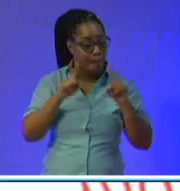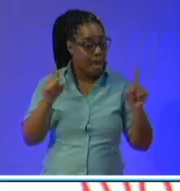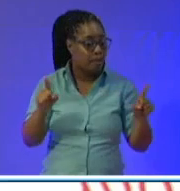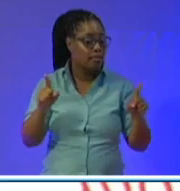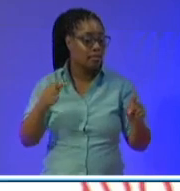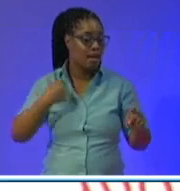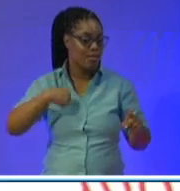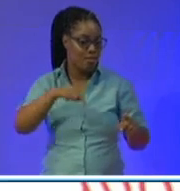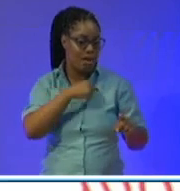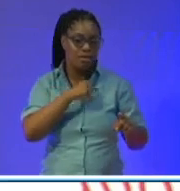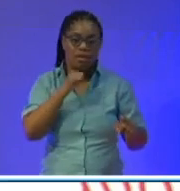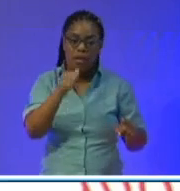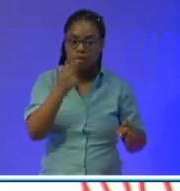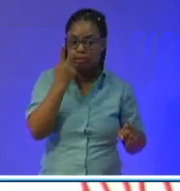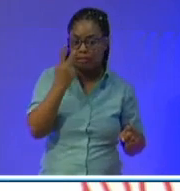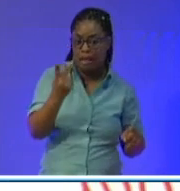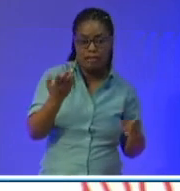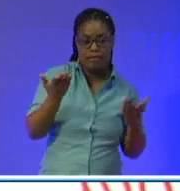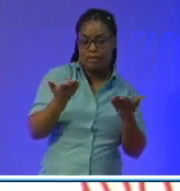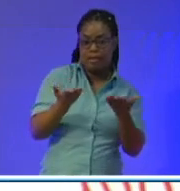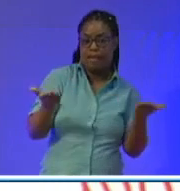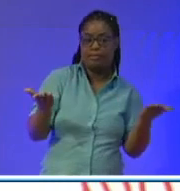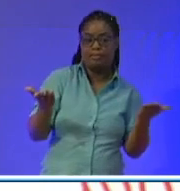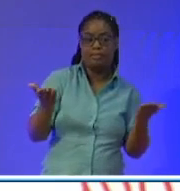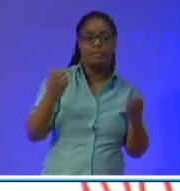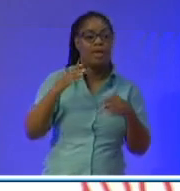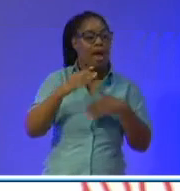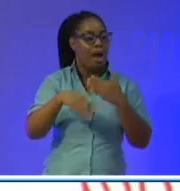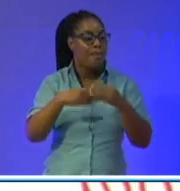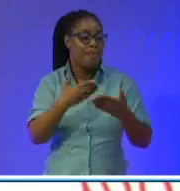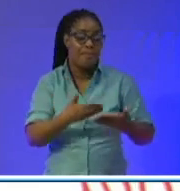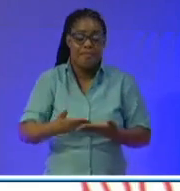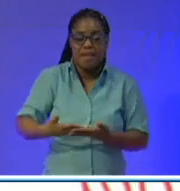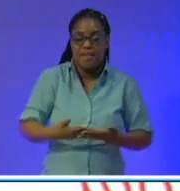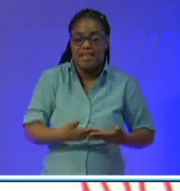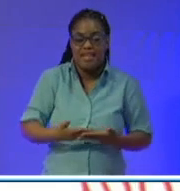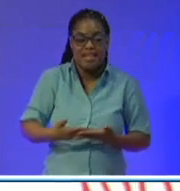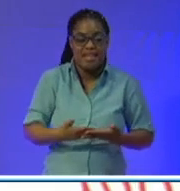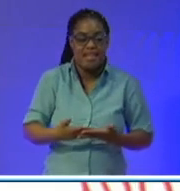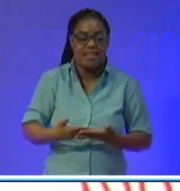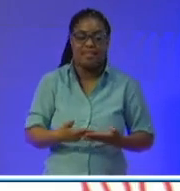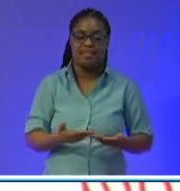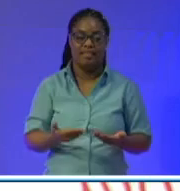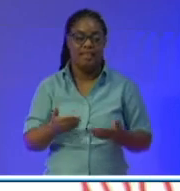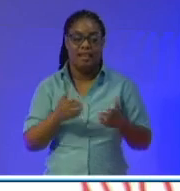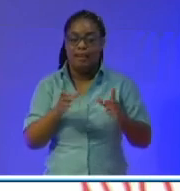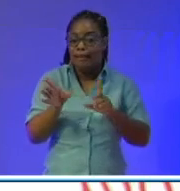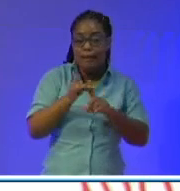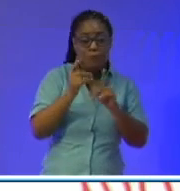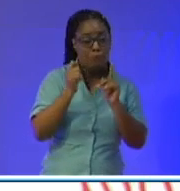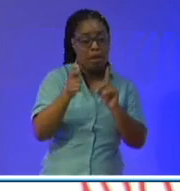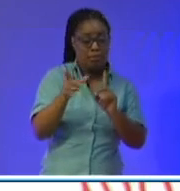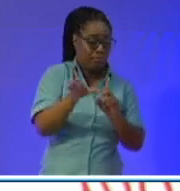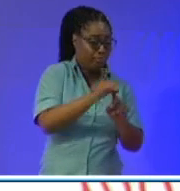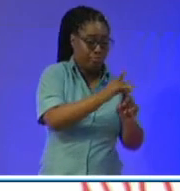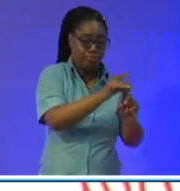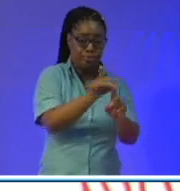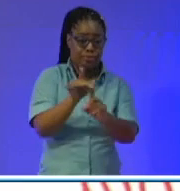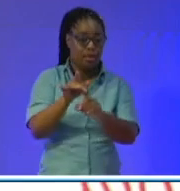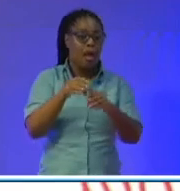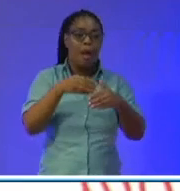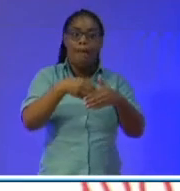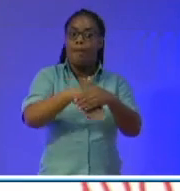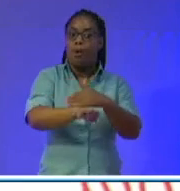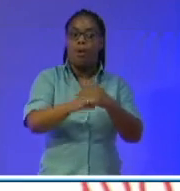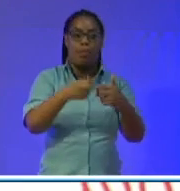COVID virus is actually affecting the baby and causing fetal anomalies. The fetus can be affected in